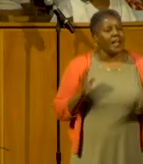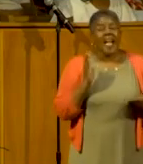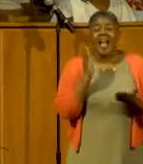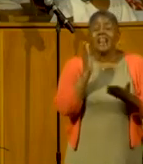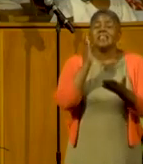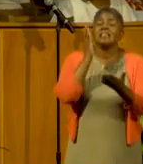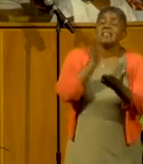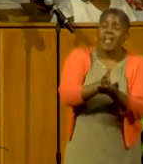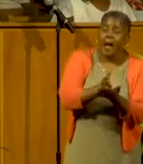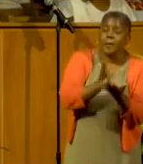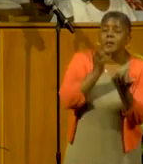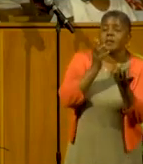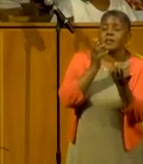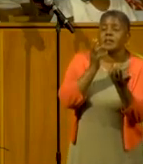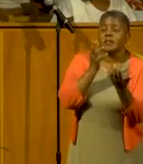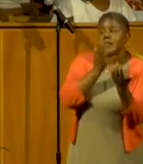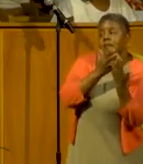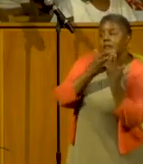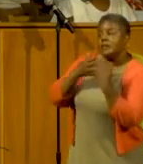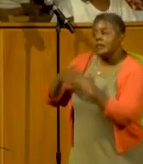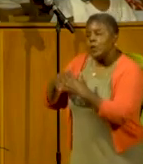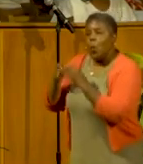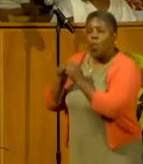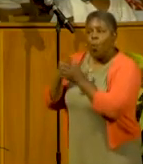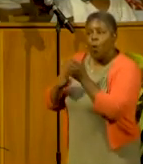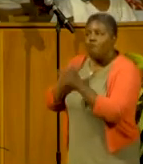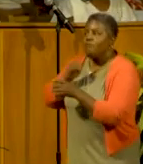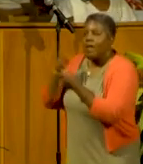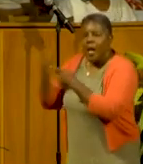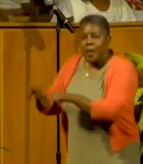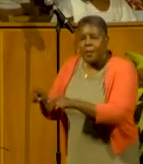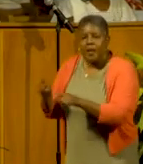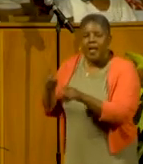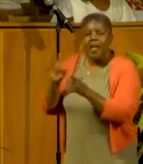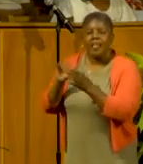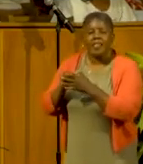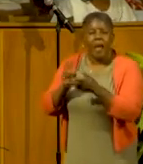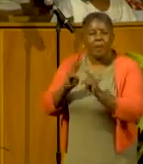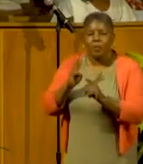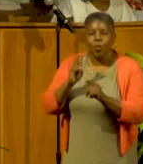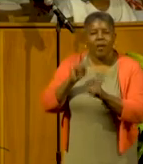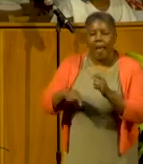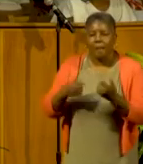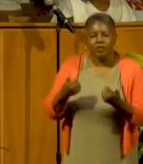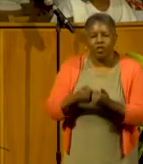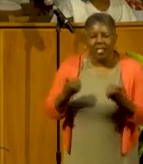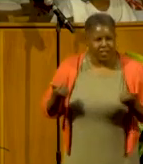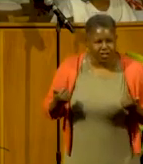stop conforming to theology that church folk won't be challenged.